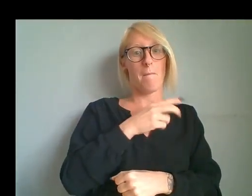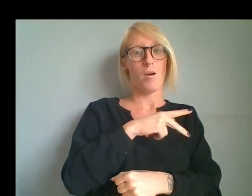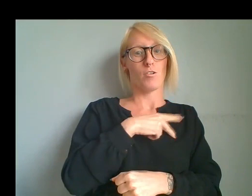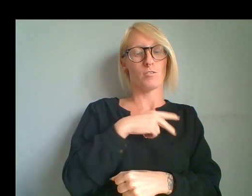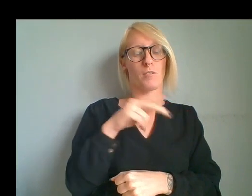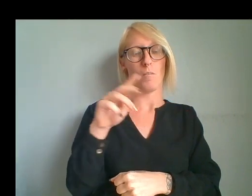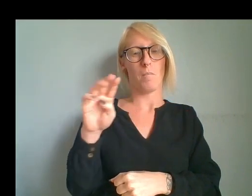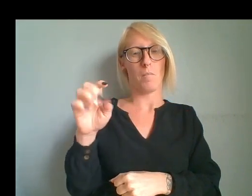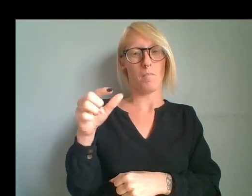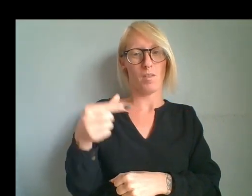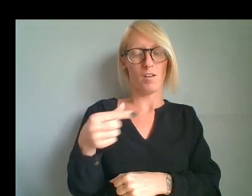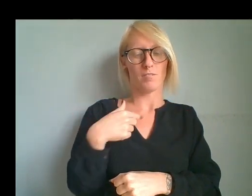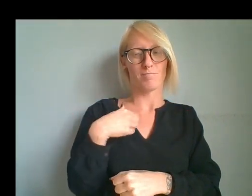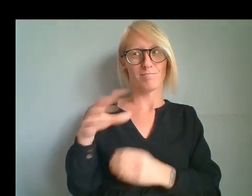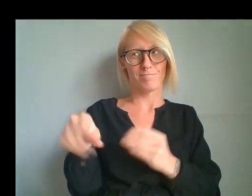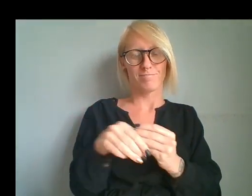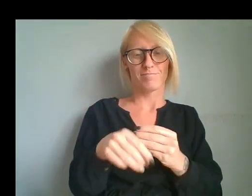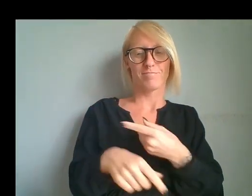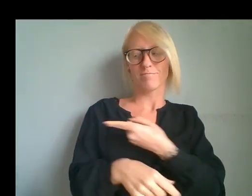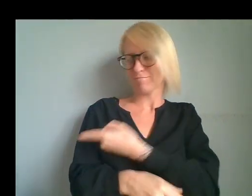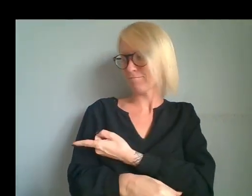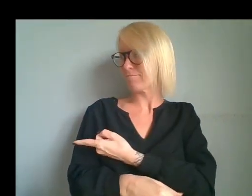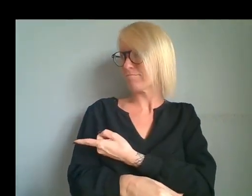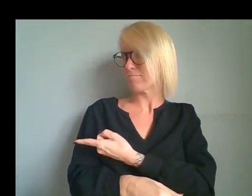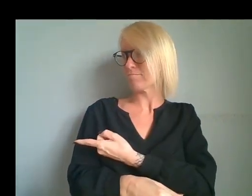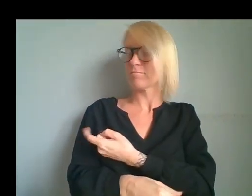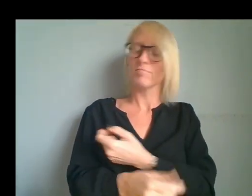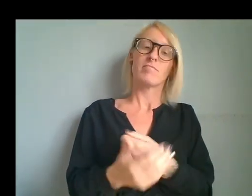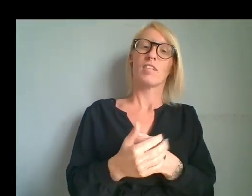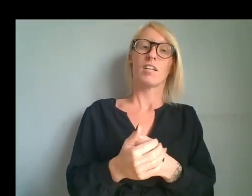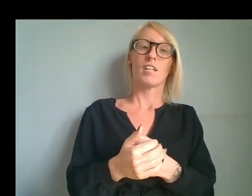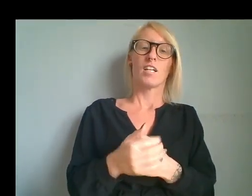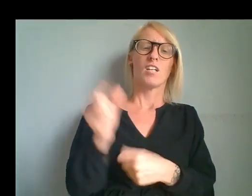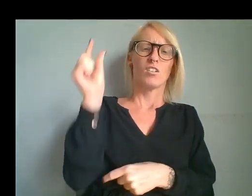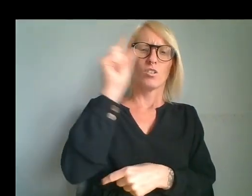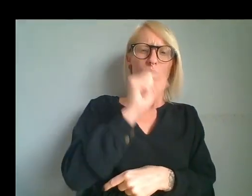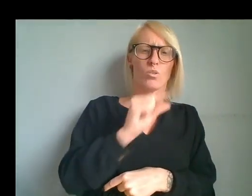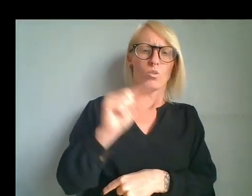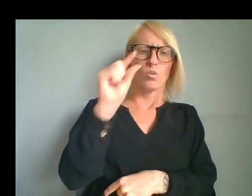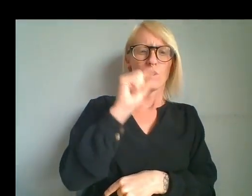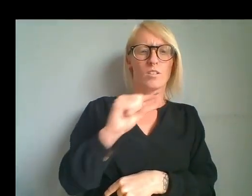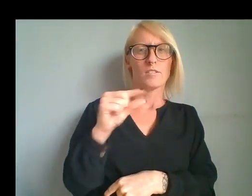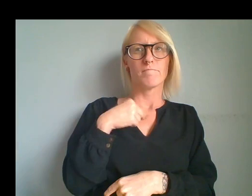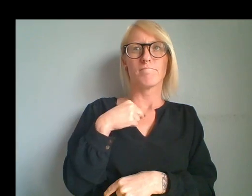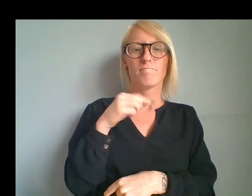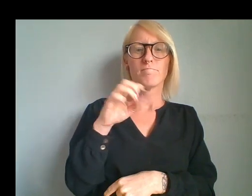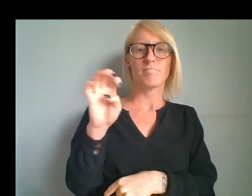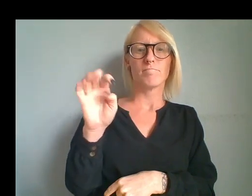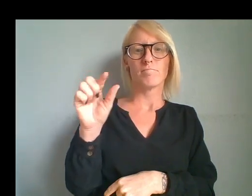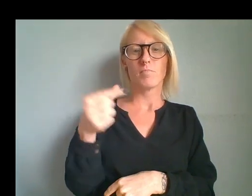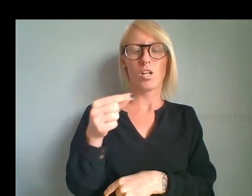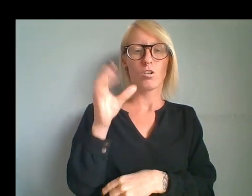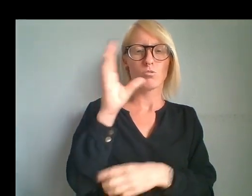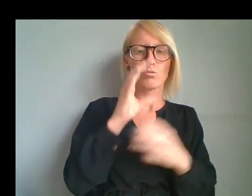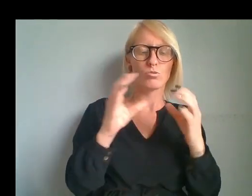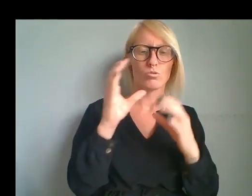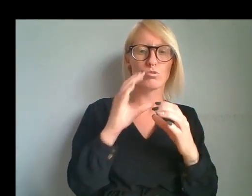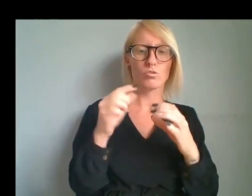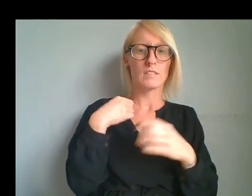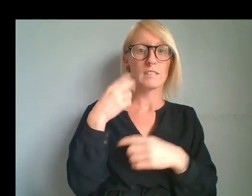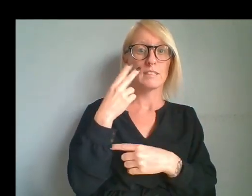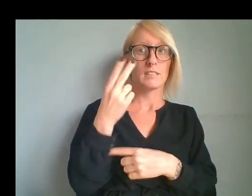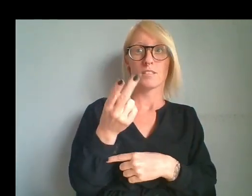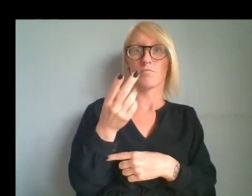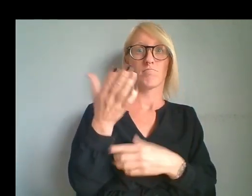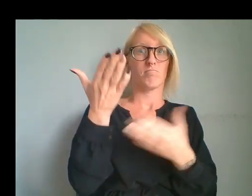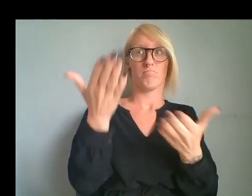are the two that we maintain. But even if you just Google, go or blog or search and just see what blogs are